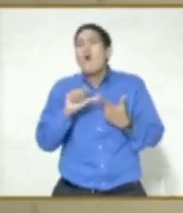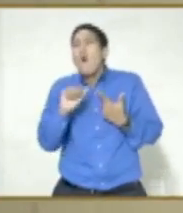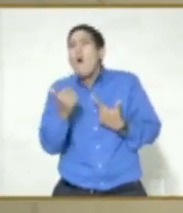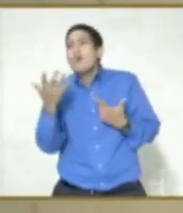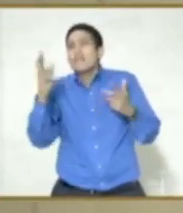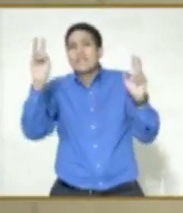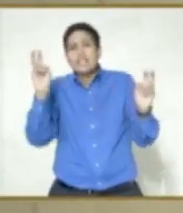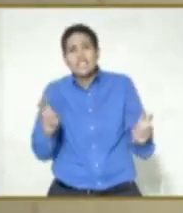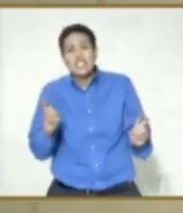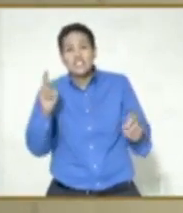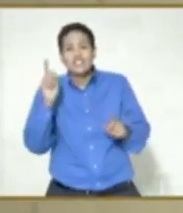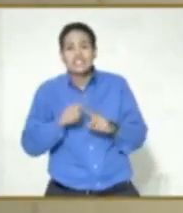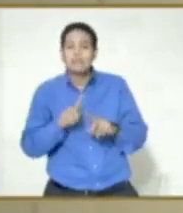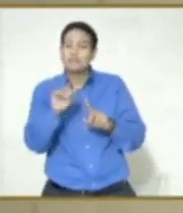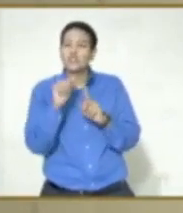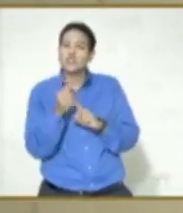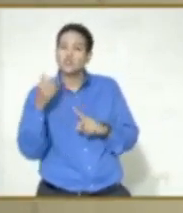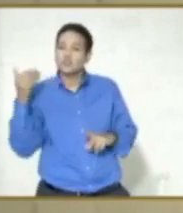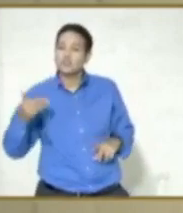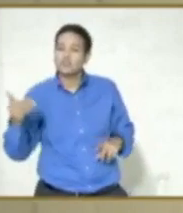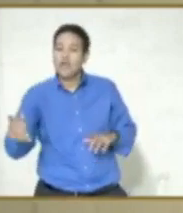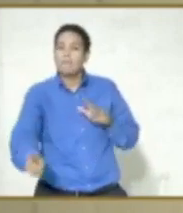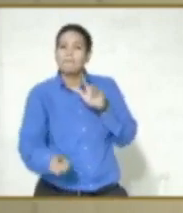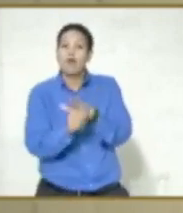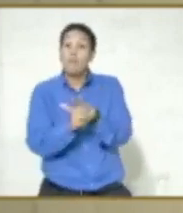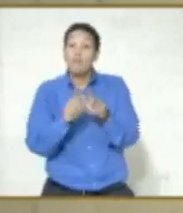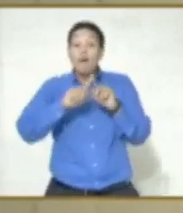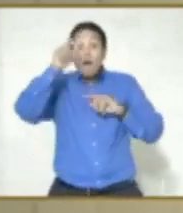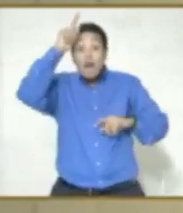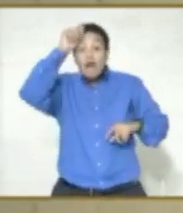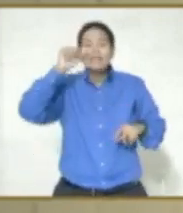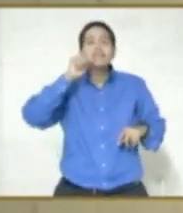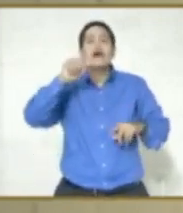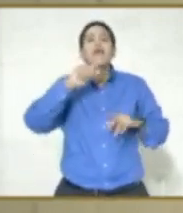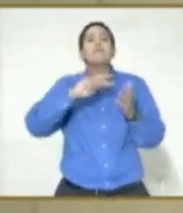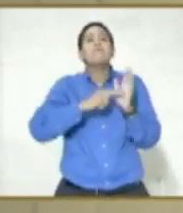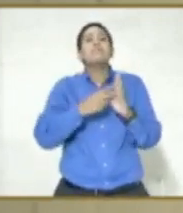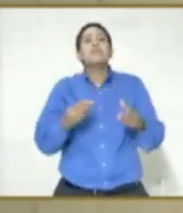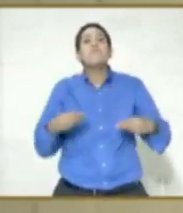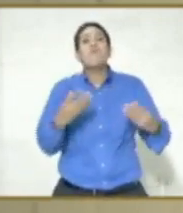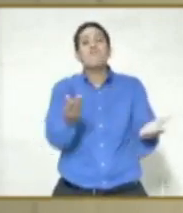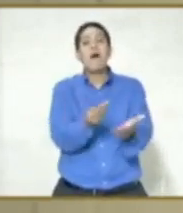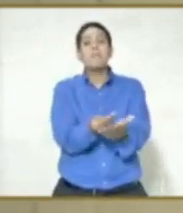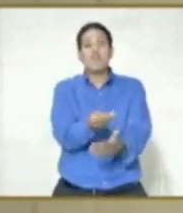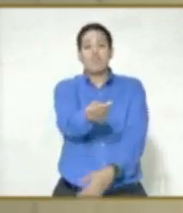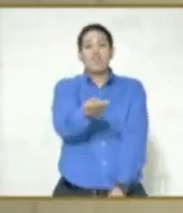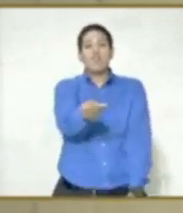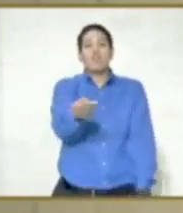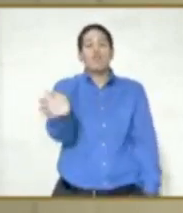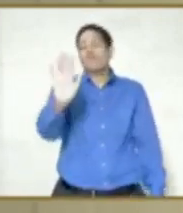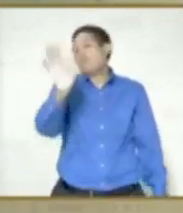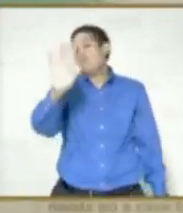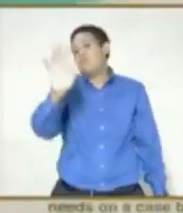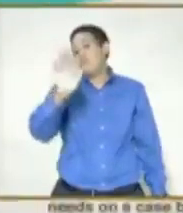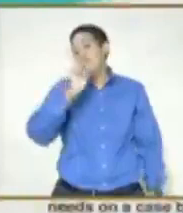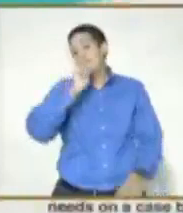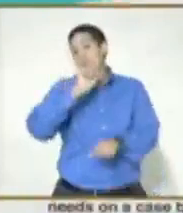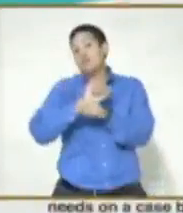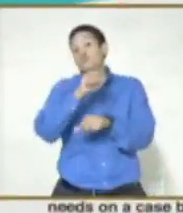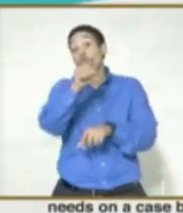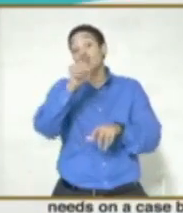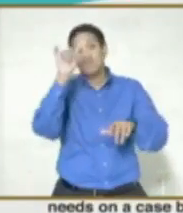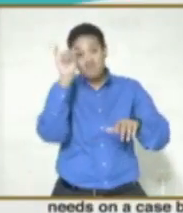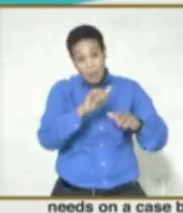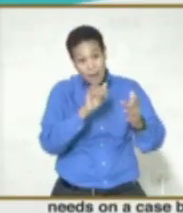matter on a case-by-case basis that will come up. But it is not about providing financial benefits. It's to ensure that you remain